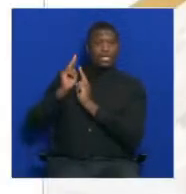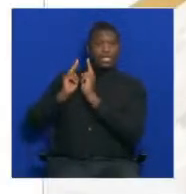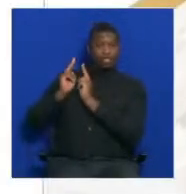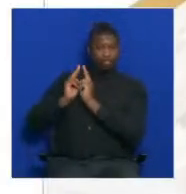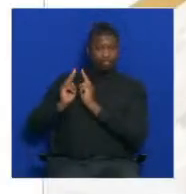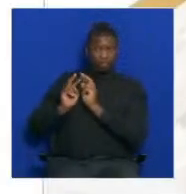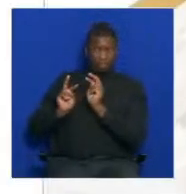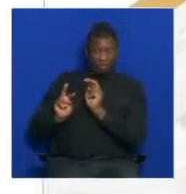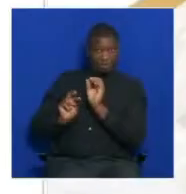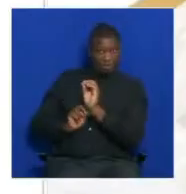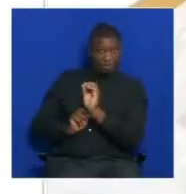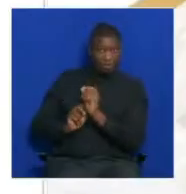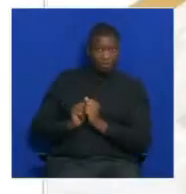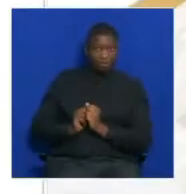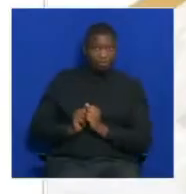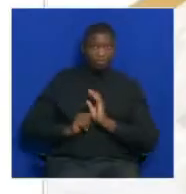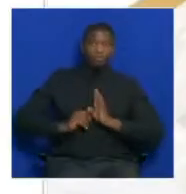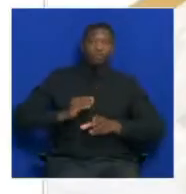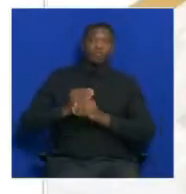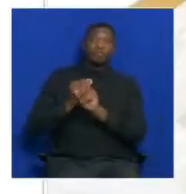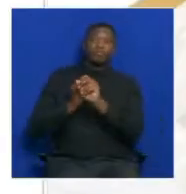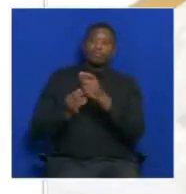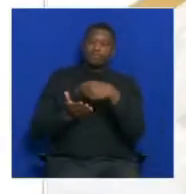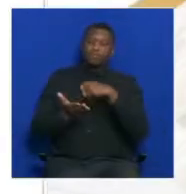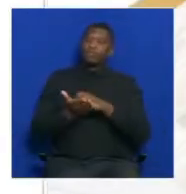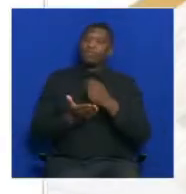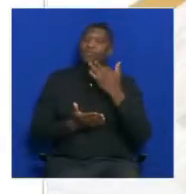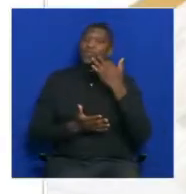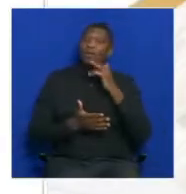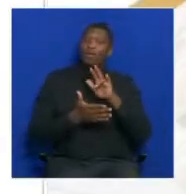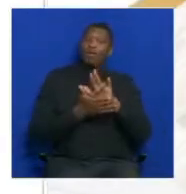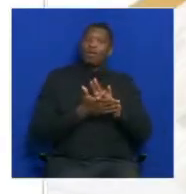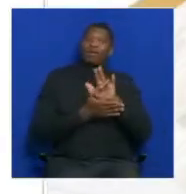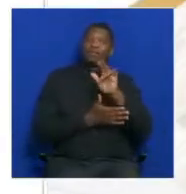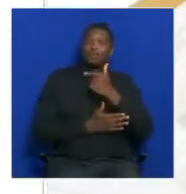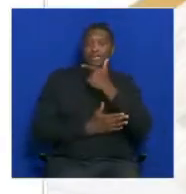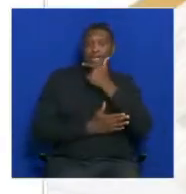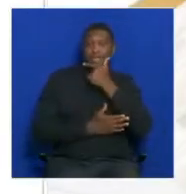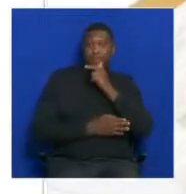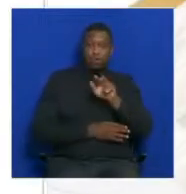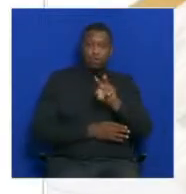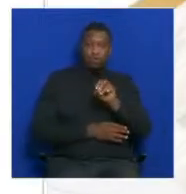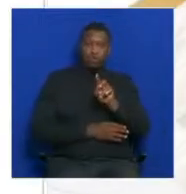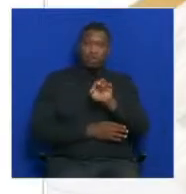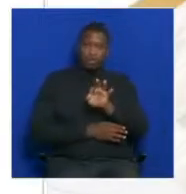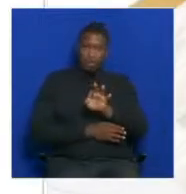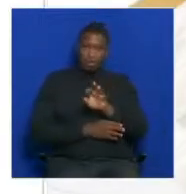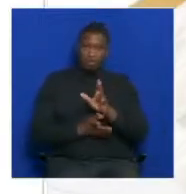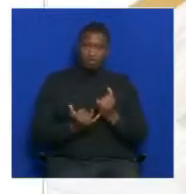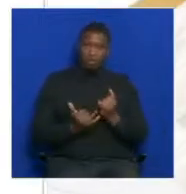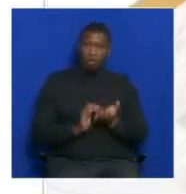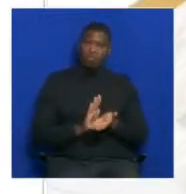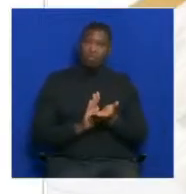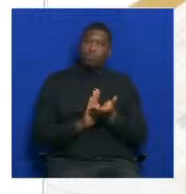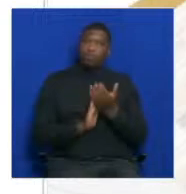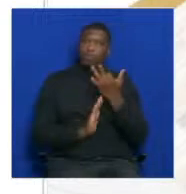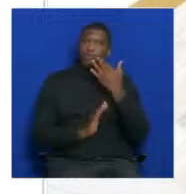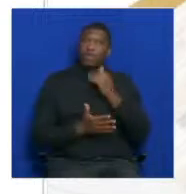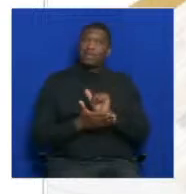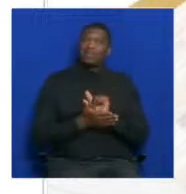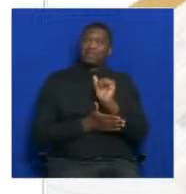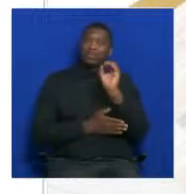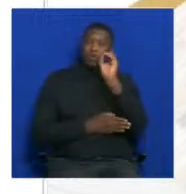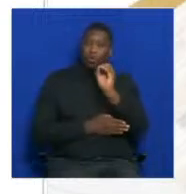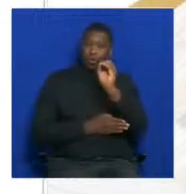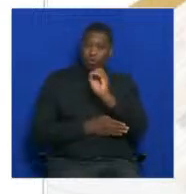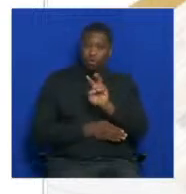yes, was signed on 18 December 2023, and then the current version, 16 October 2024.